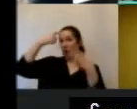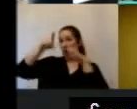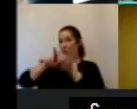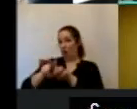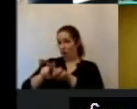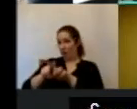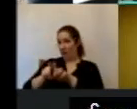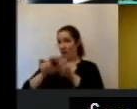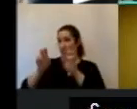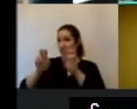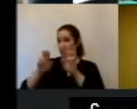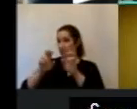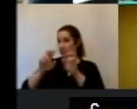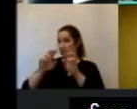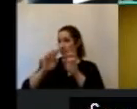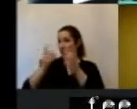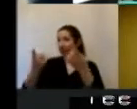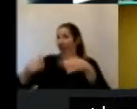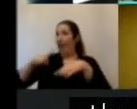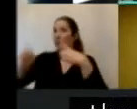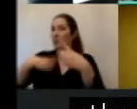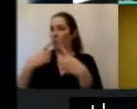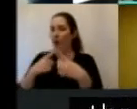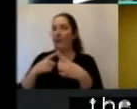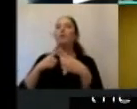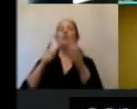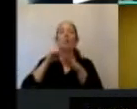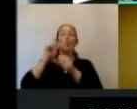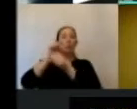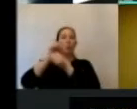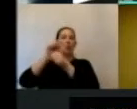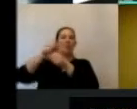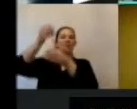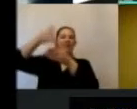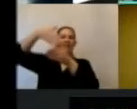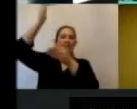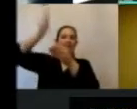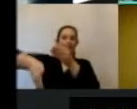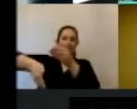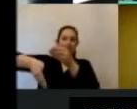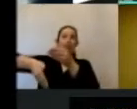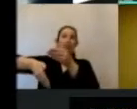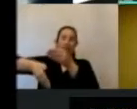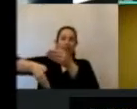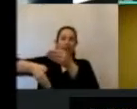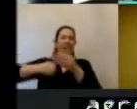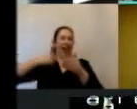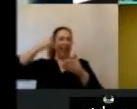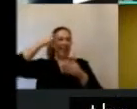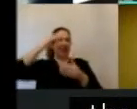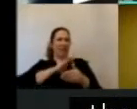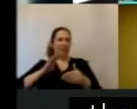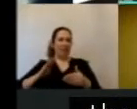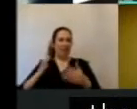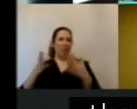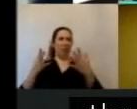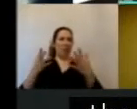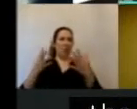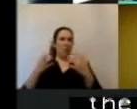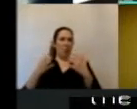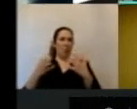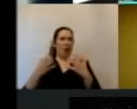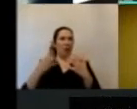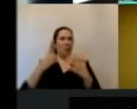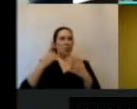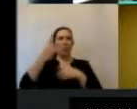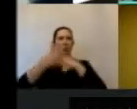up the agreement, and we will work on that, you know, in the new year, but we haven't actually written the agreement yet. But we